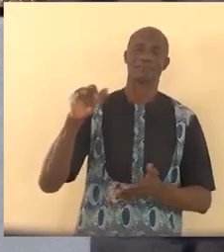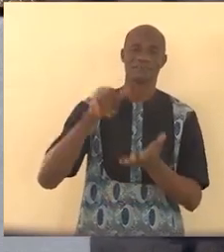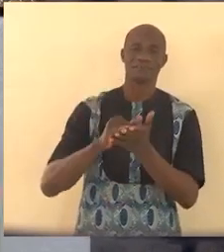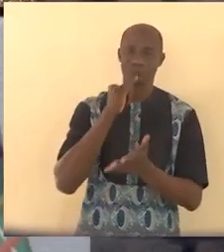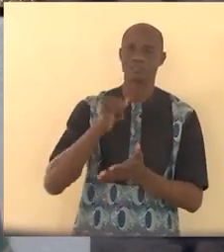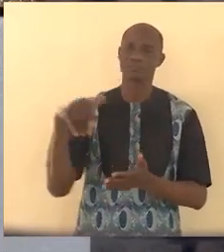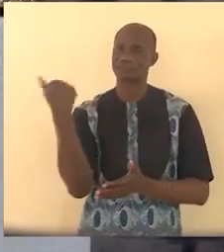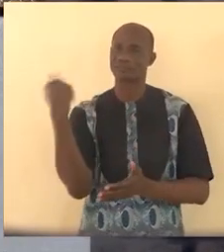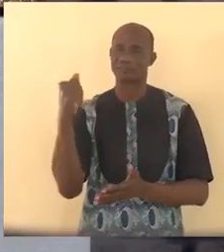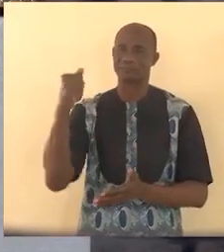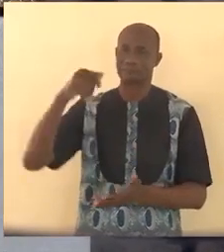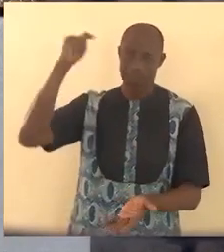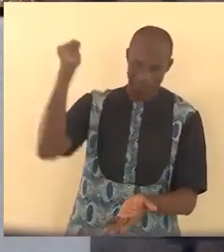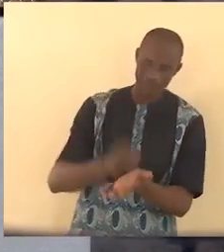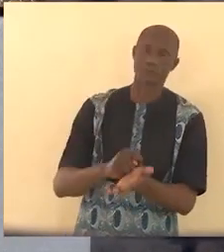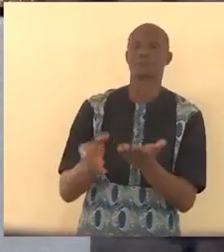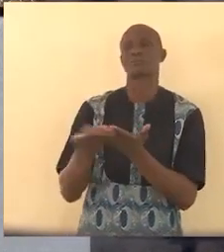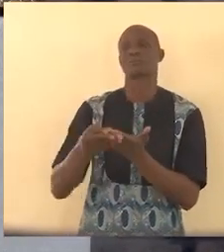this Rolex that is $10,000,